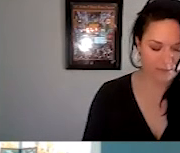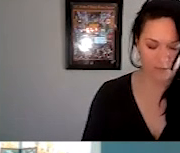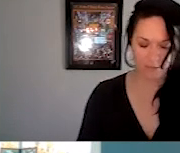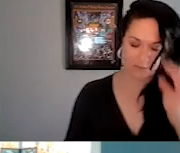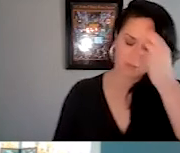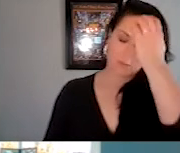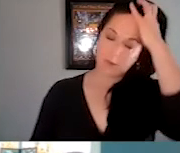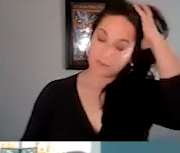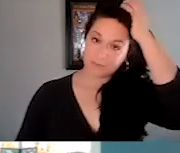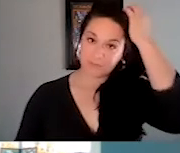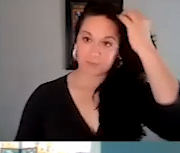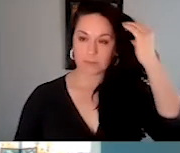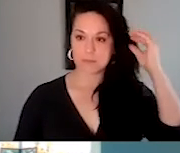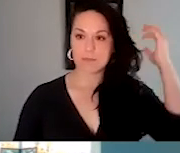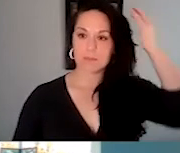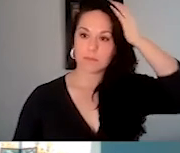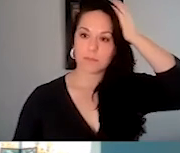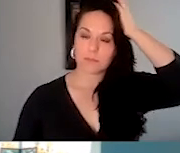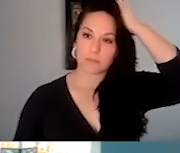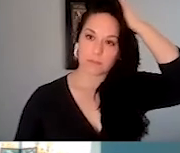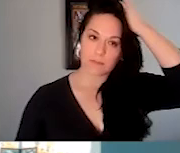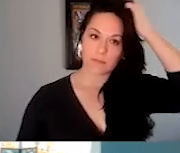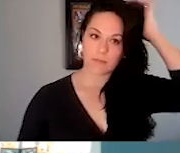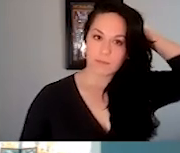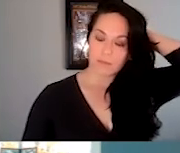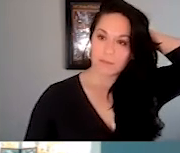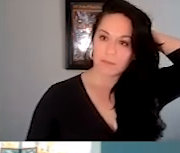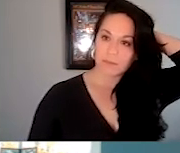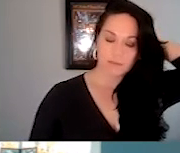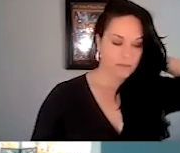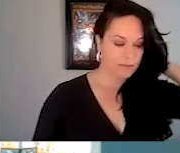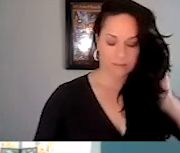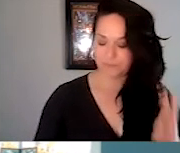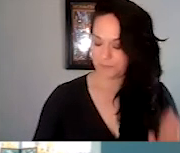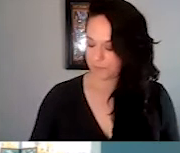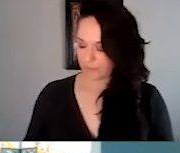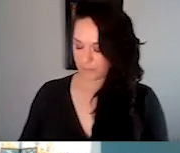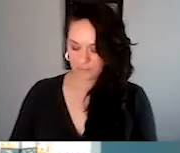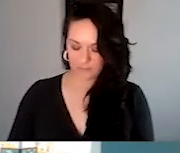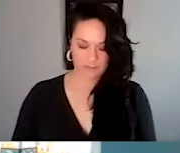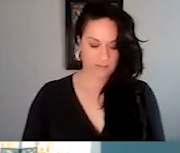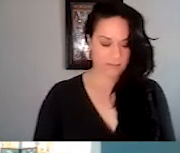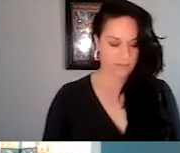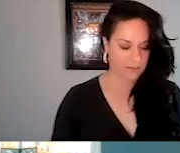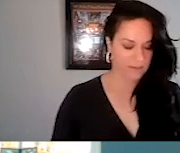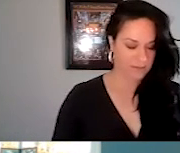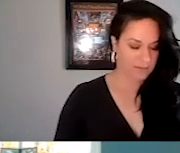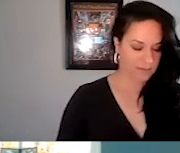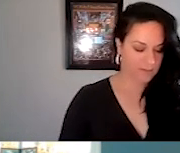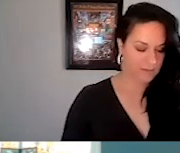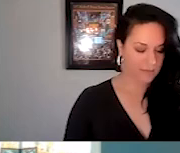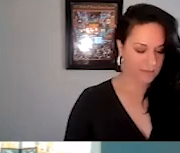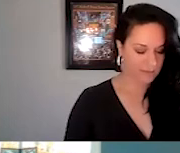of the states banned Delta-8 were New York banned it for safety and mislabeling concerns.